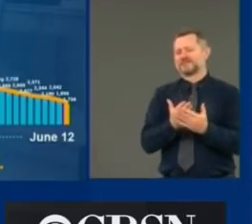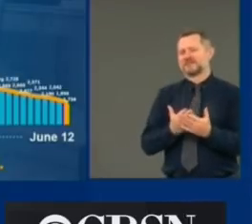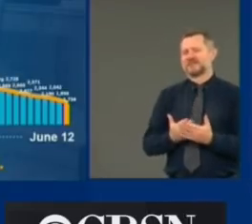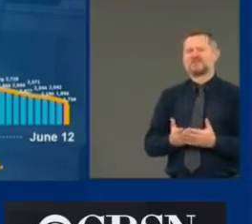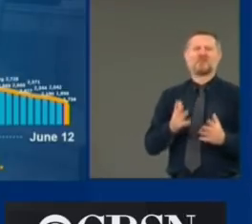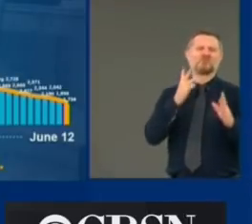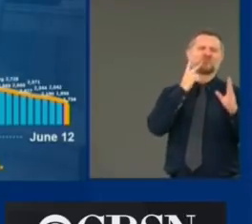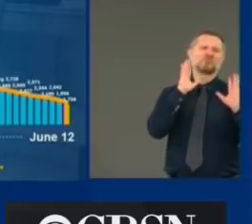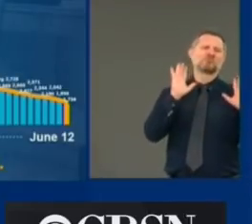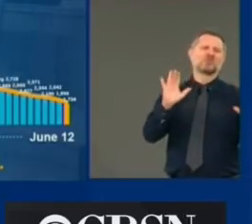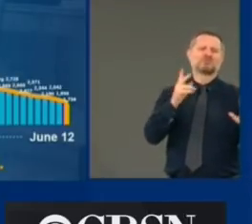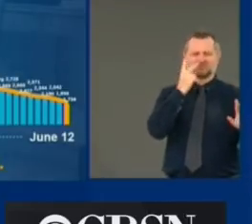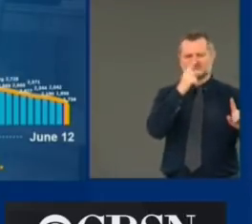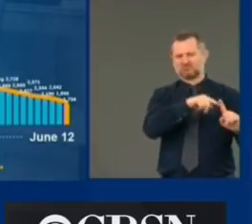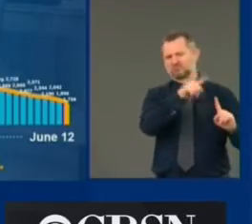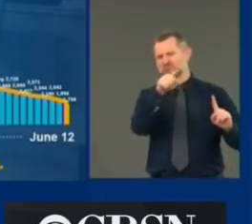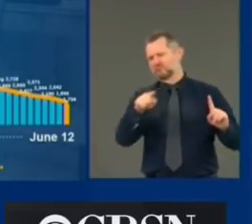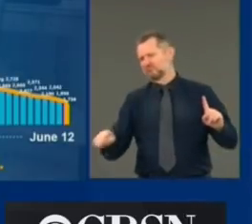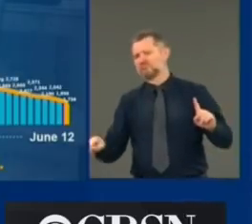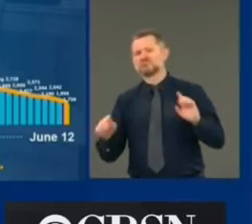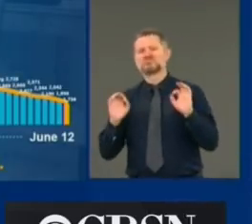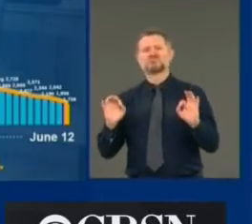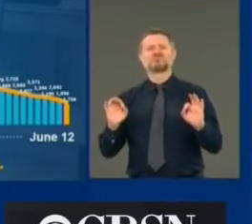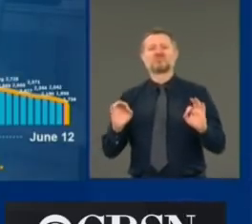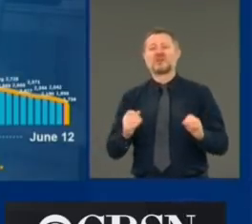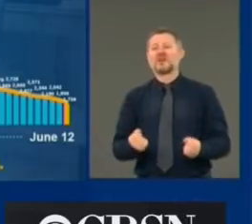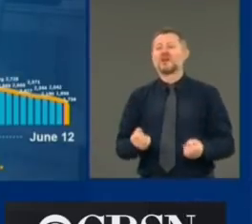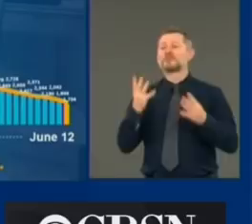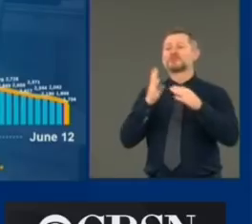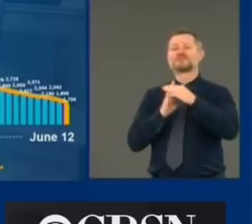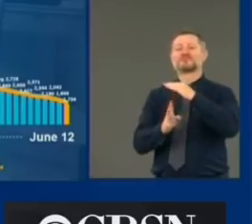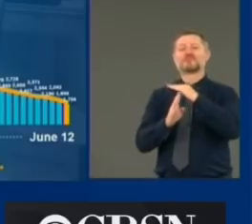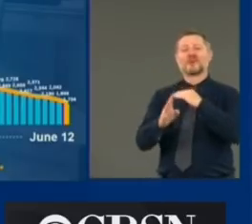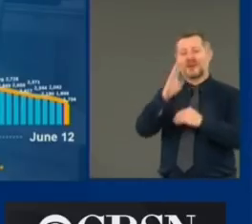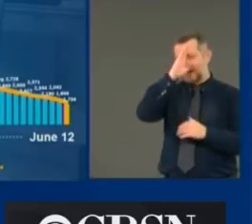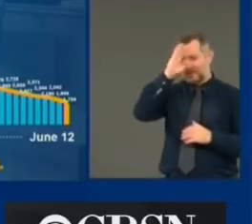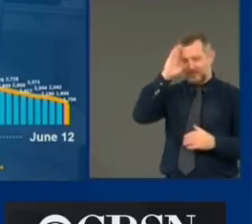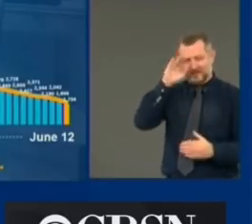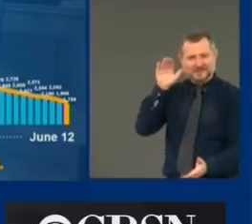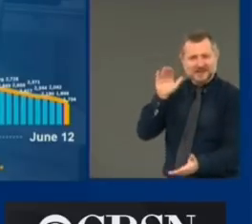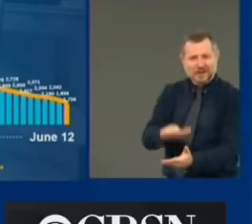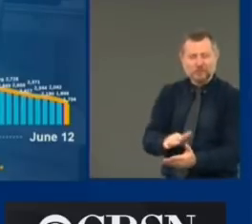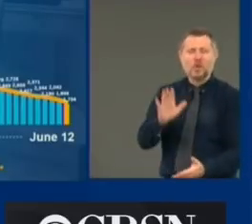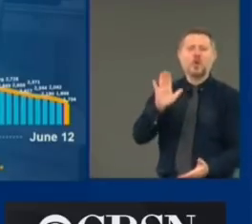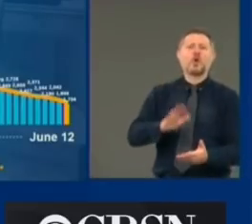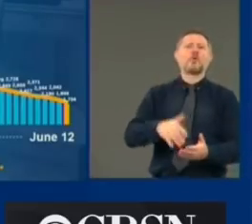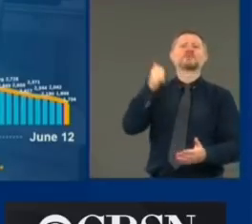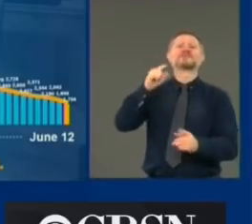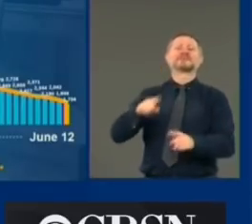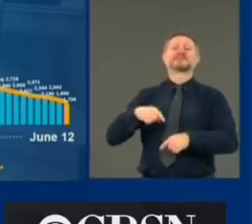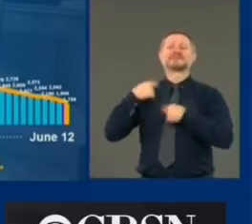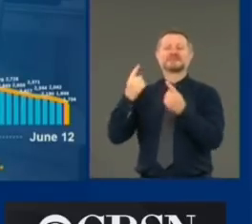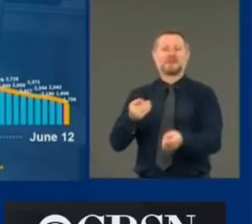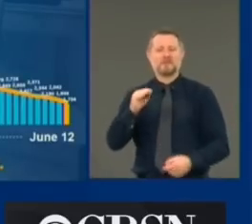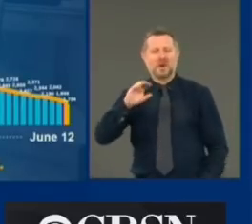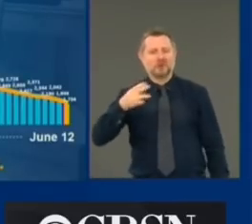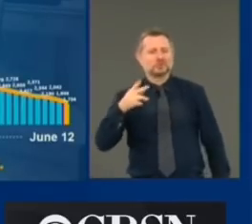the news is very, very good. Number of hospitalizations, lowest since March